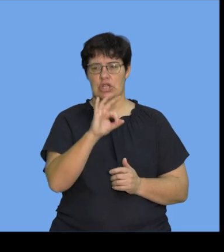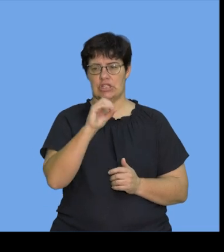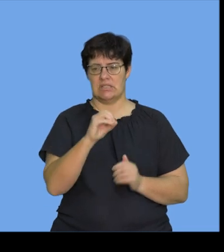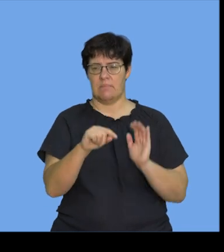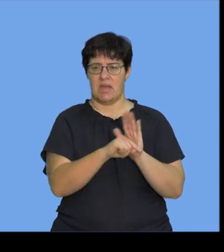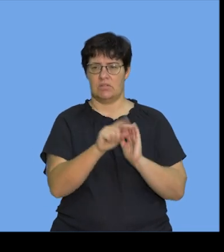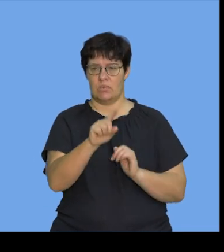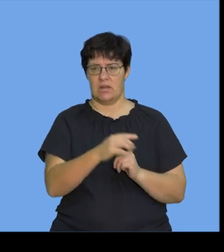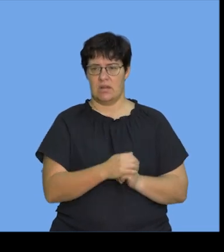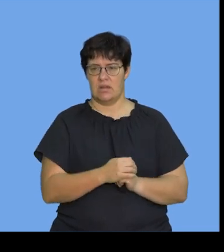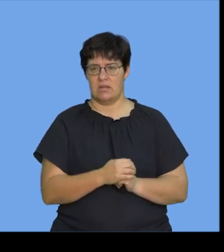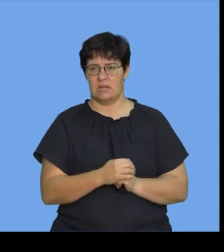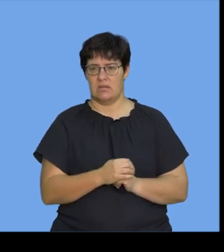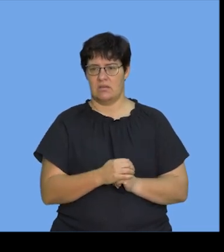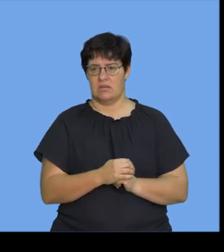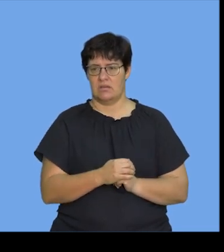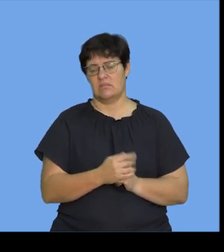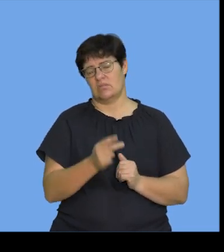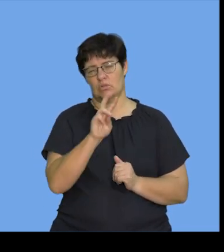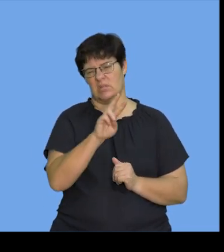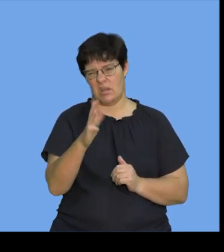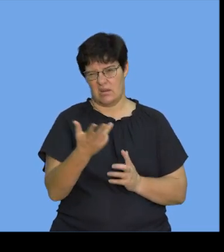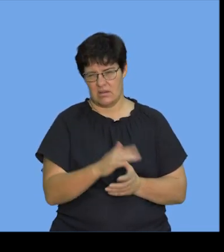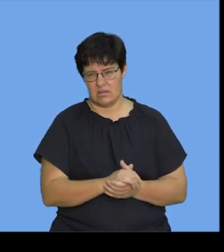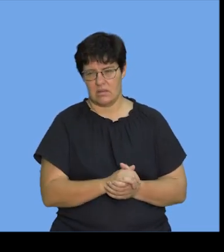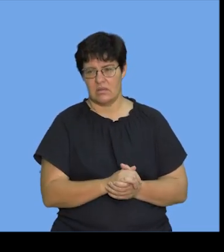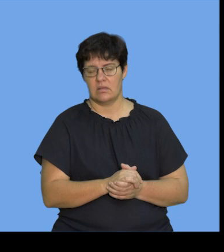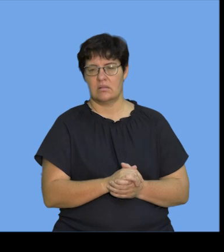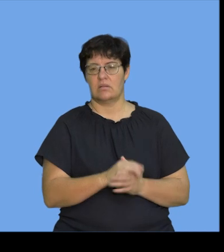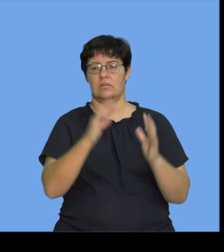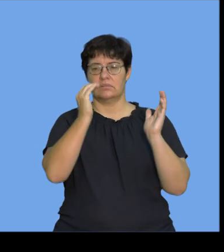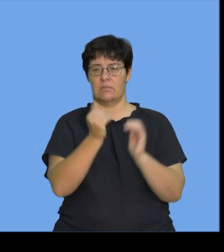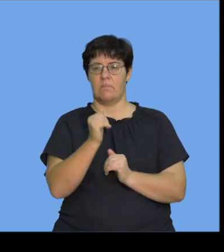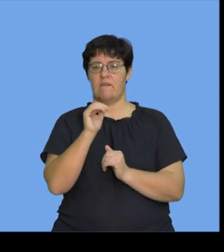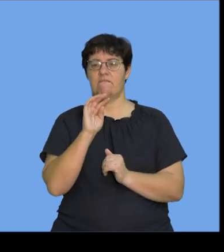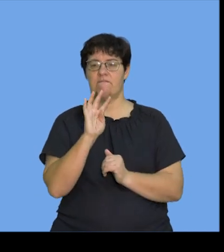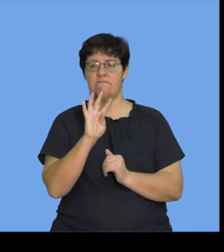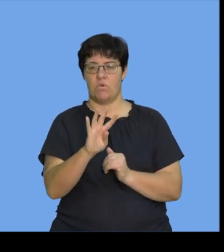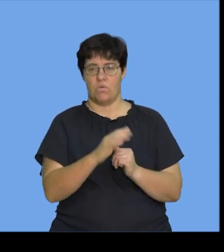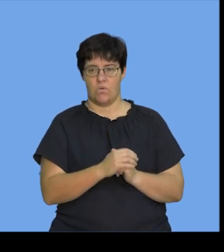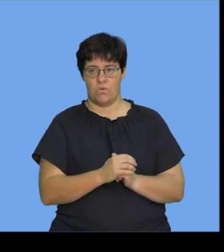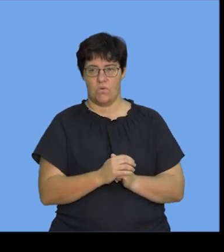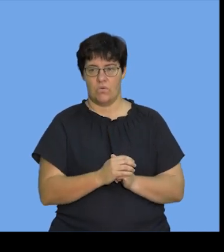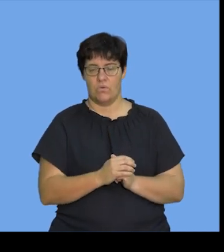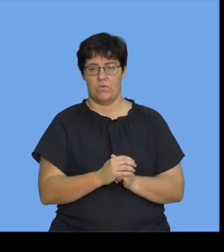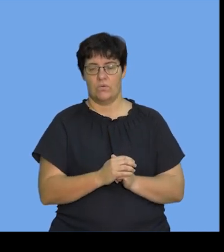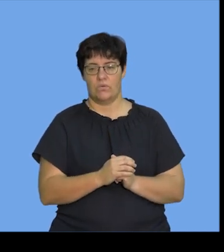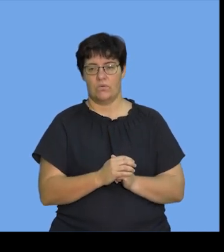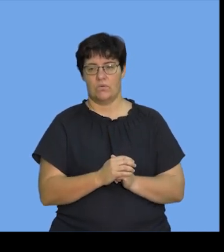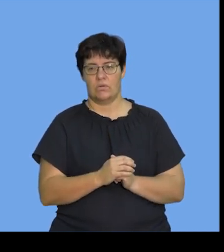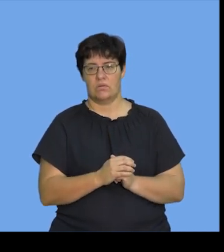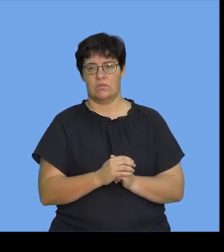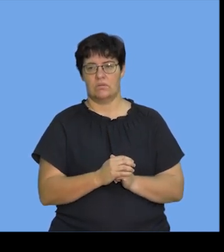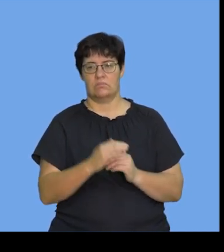minus 1, which is 29. And then you multiply this by the number 4. And close the